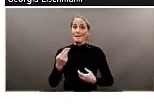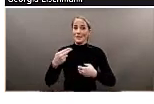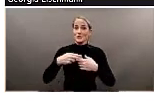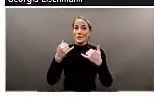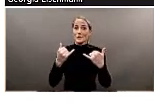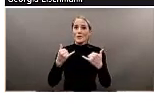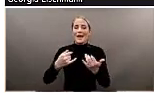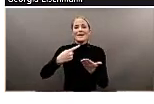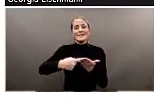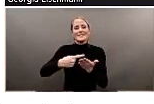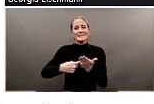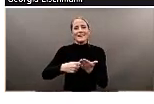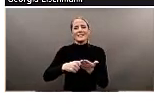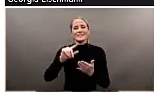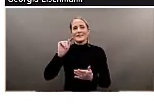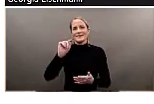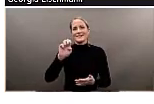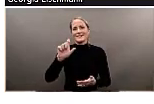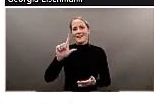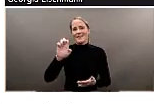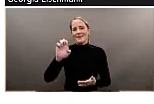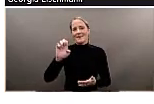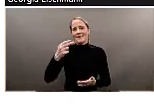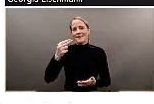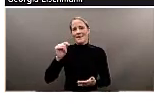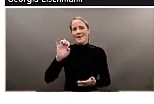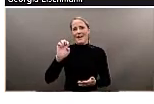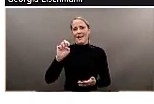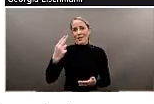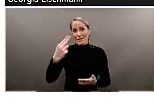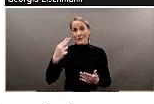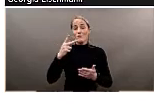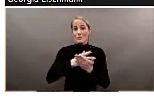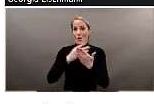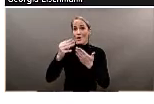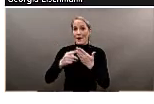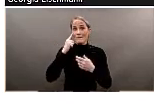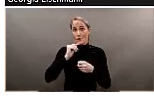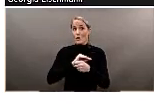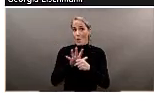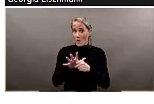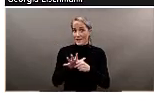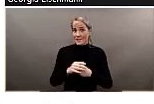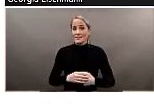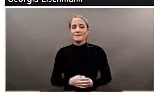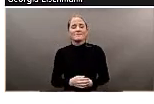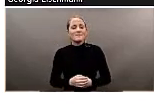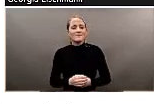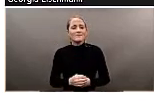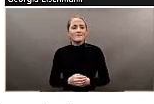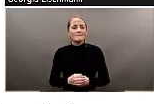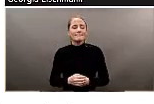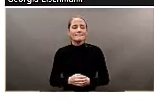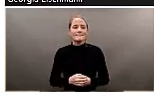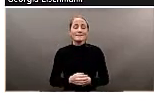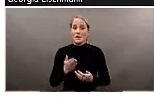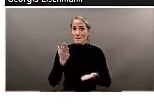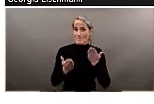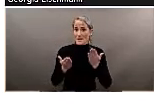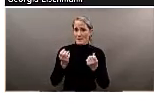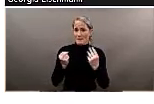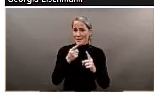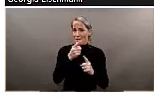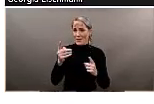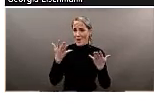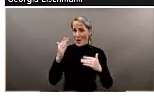to discuss with you the telehealth program for COVID-19 treatment. So many of